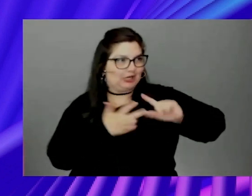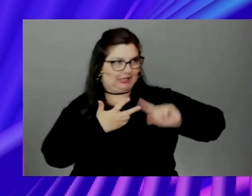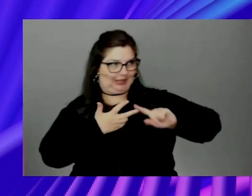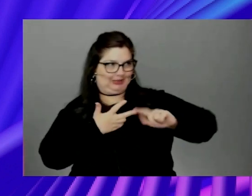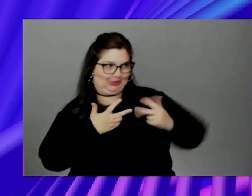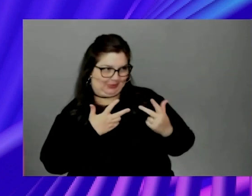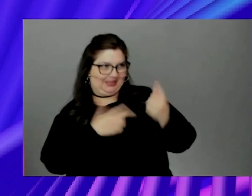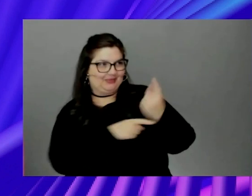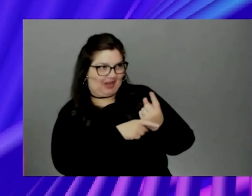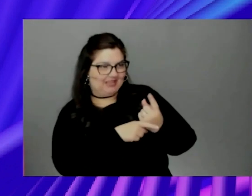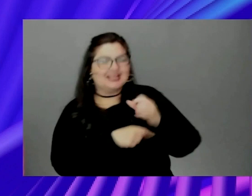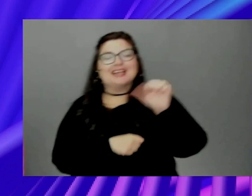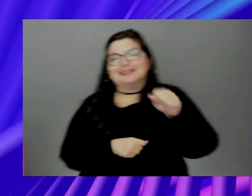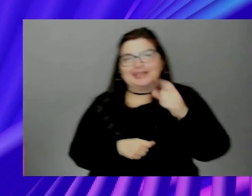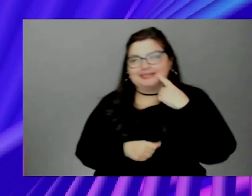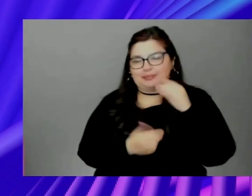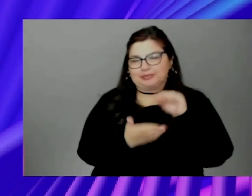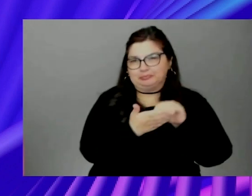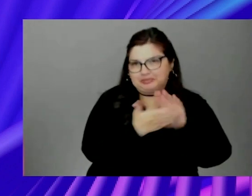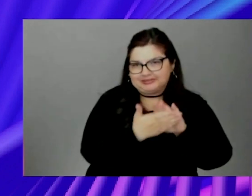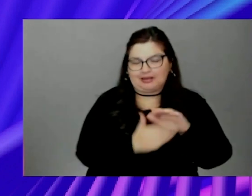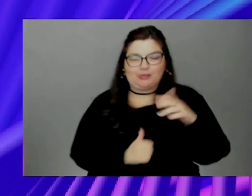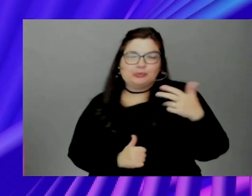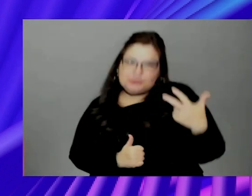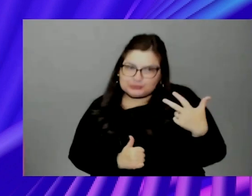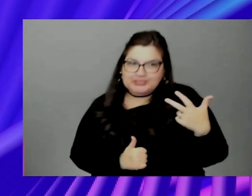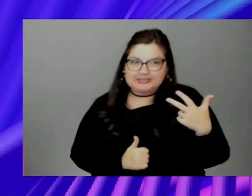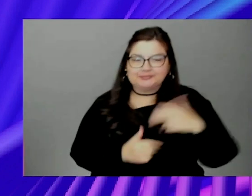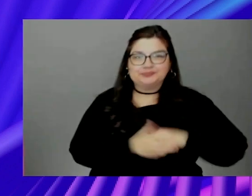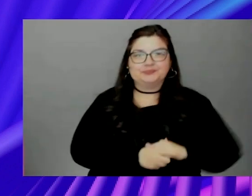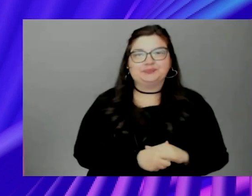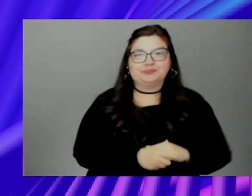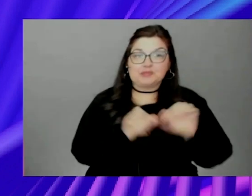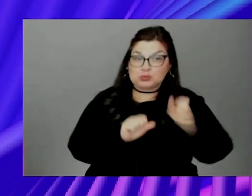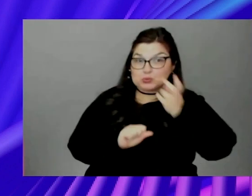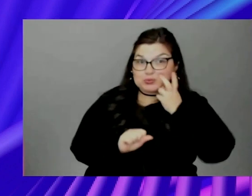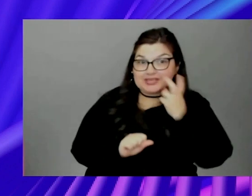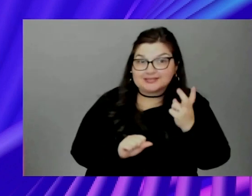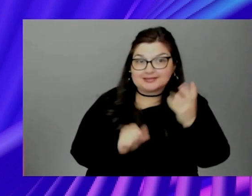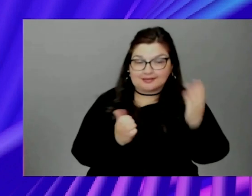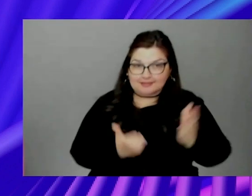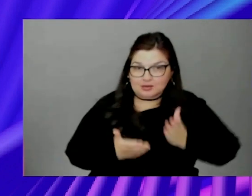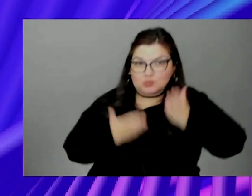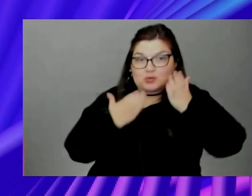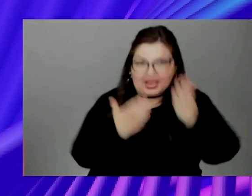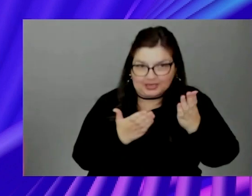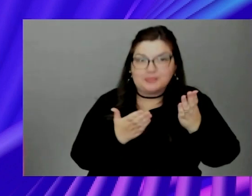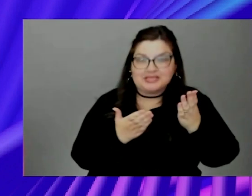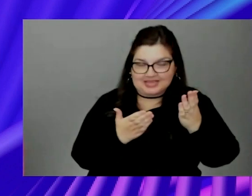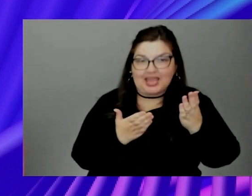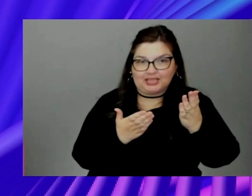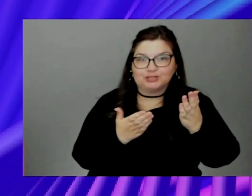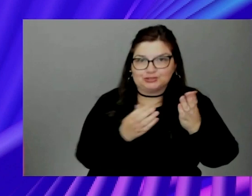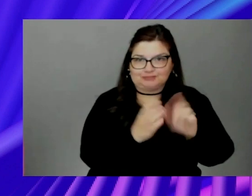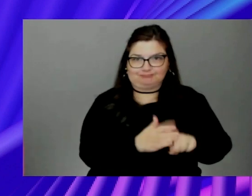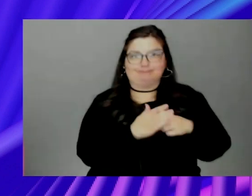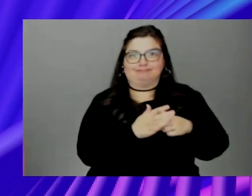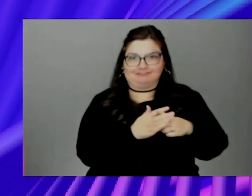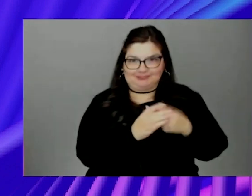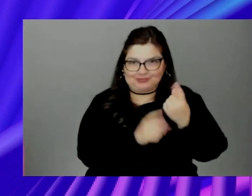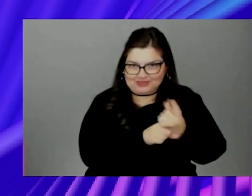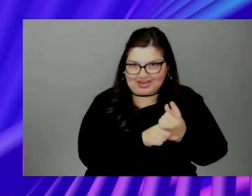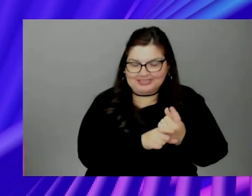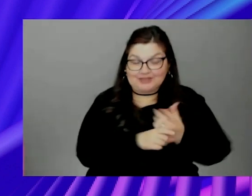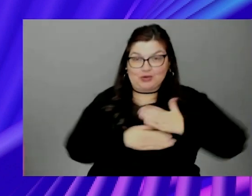So here we'll say 3. And so here's where you can see where this is that recommendation engine kicked in, right? So in my case, I have